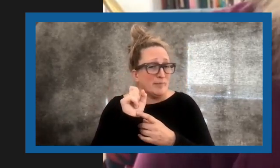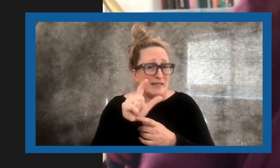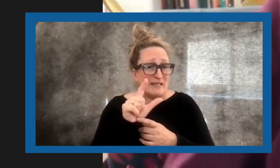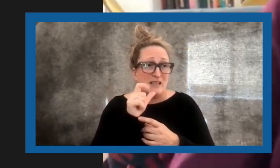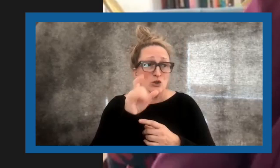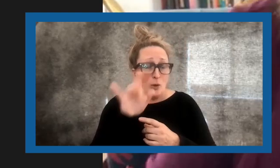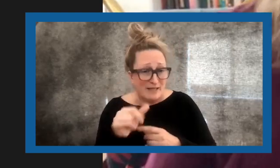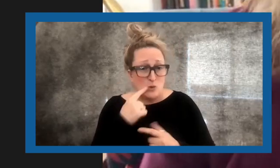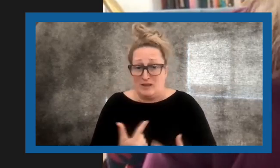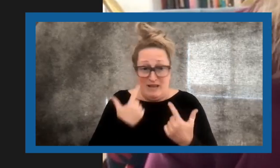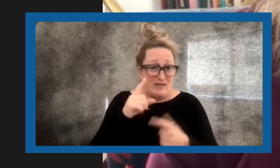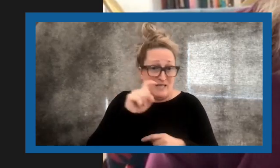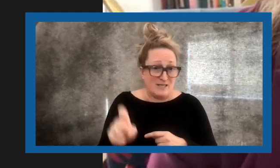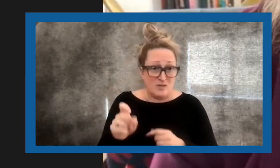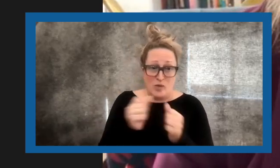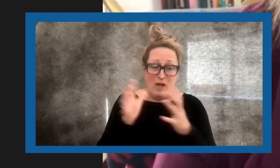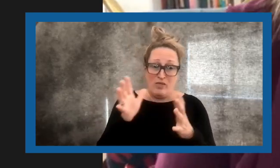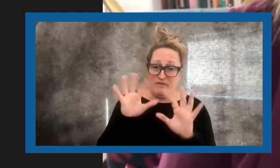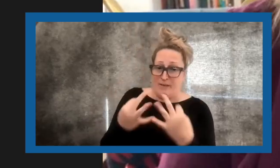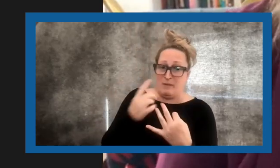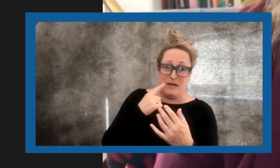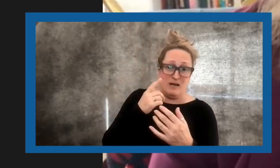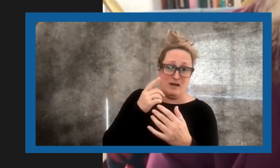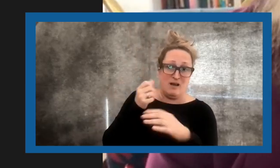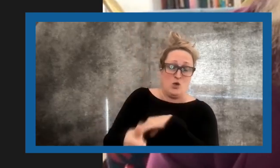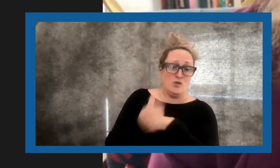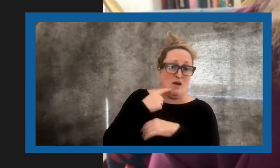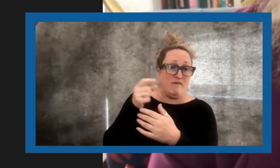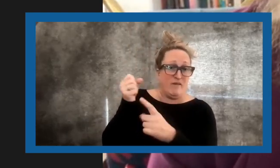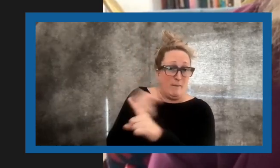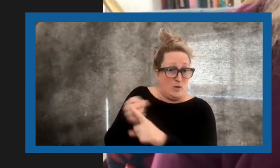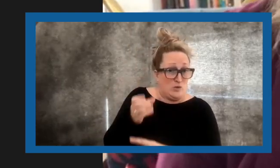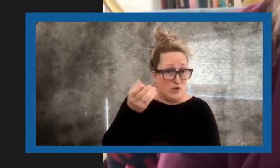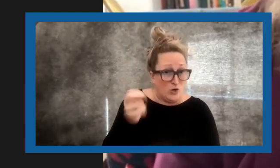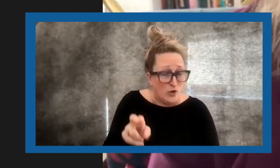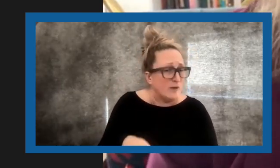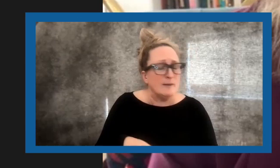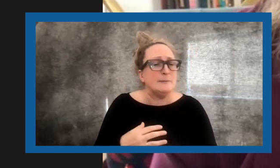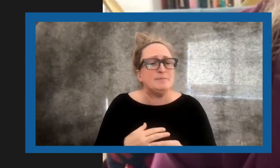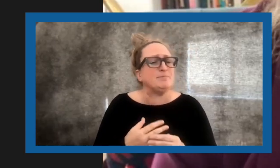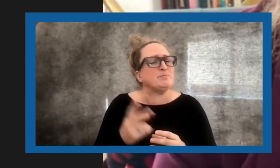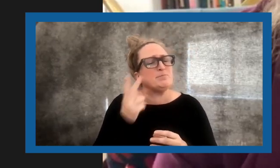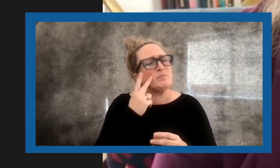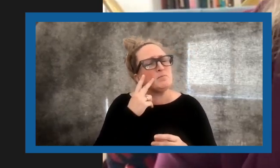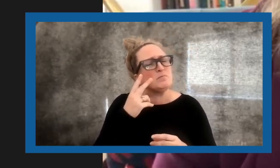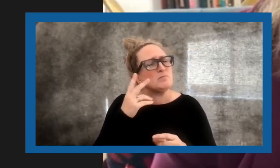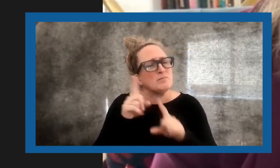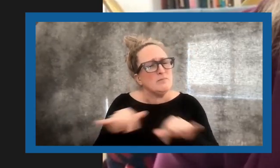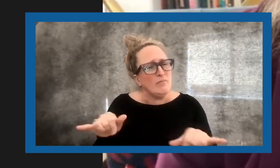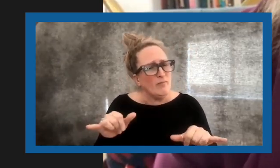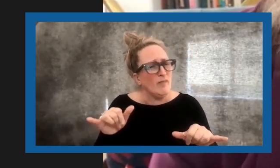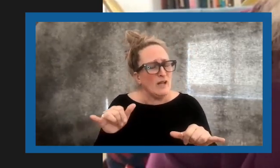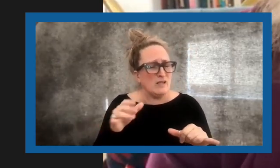Texas without the family being accused of abusing. That we're also seeing at that same time this increase